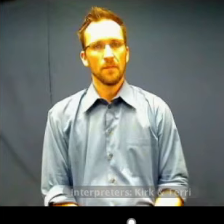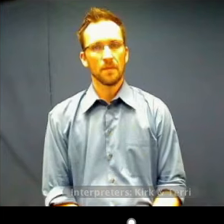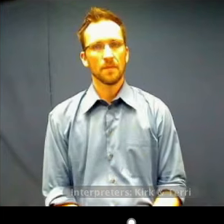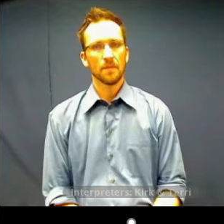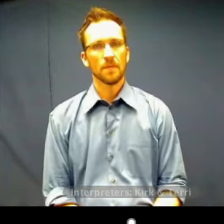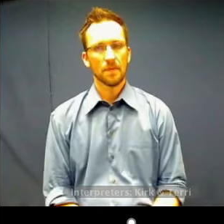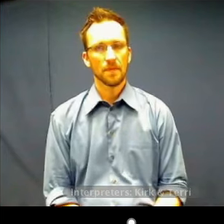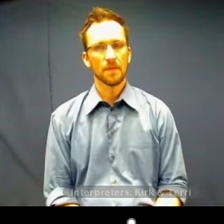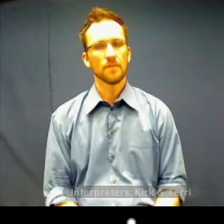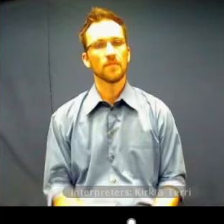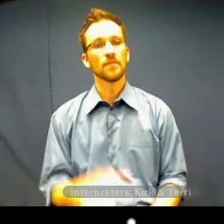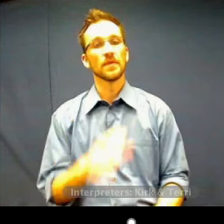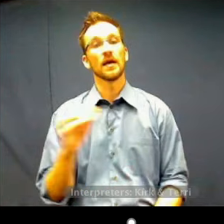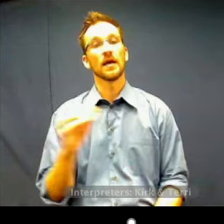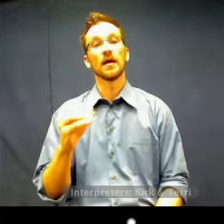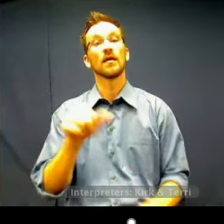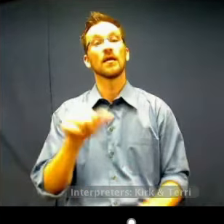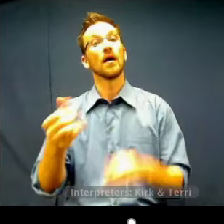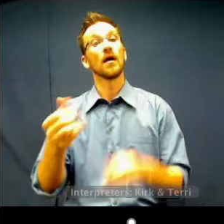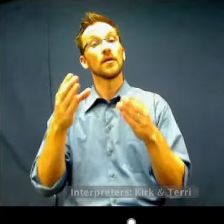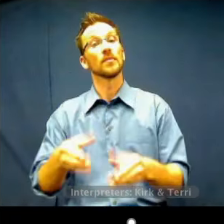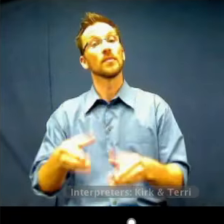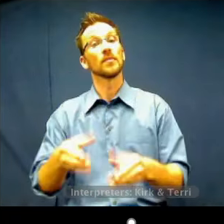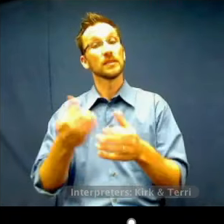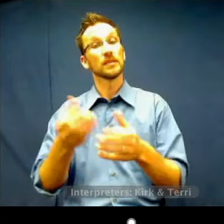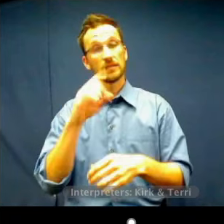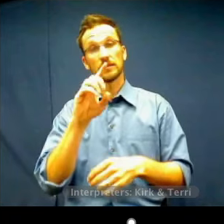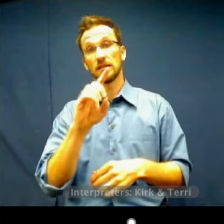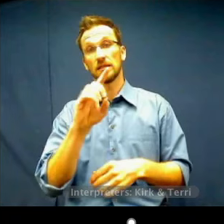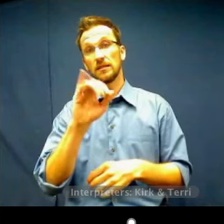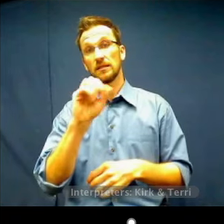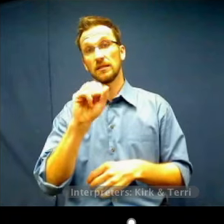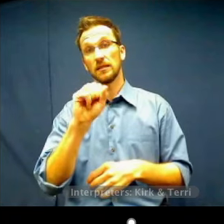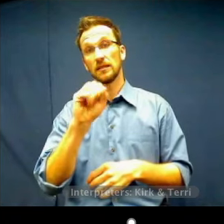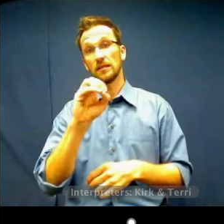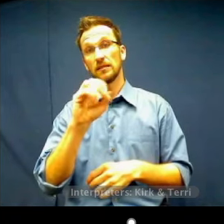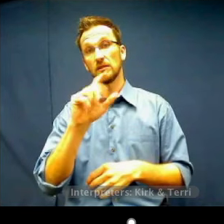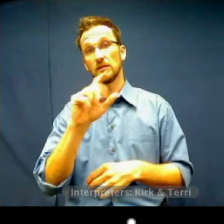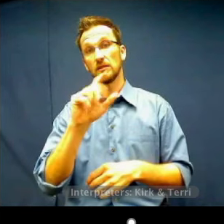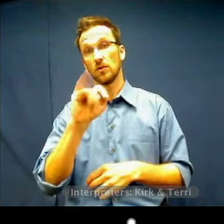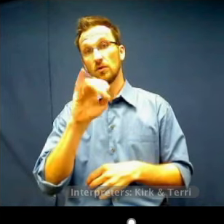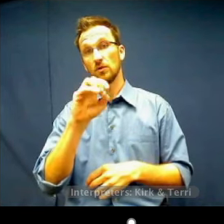And Glendia Boone is asking, is disillusionment still on the books as a divorce option?